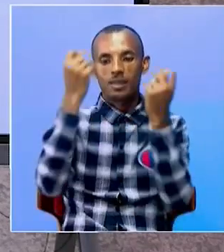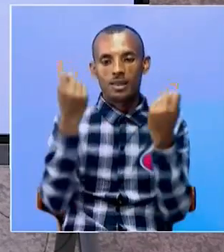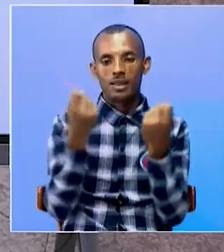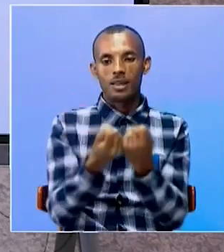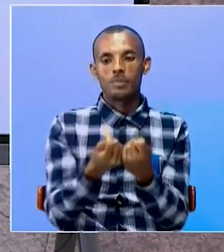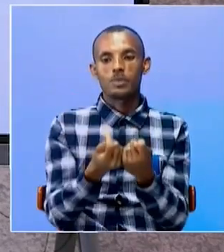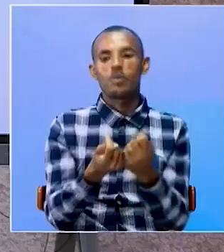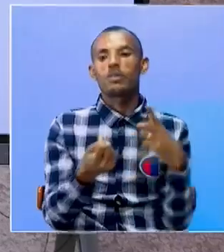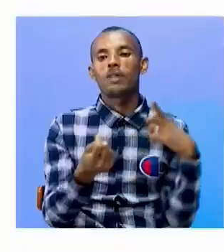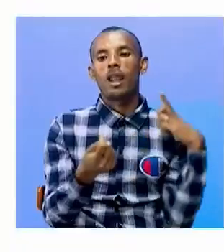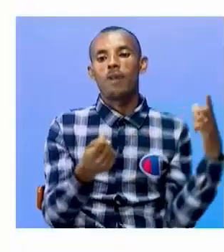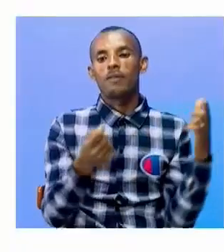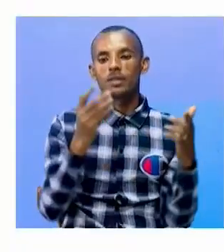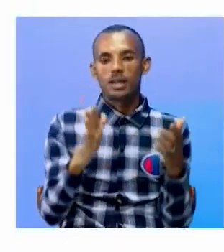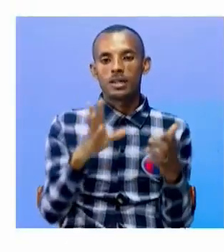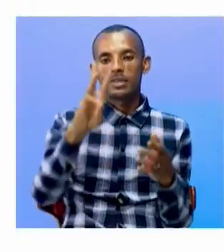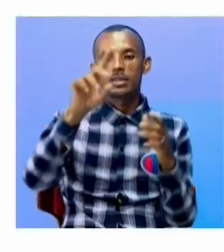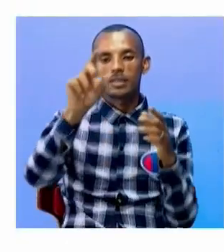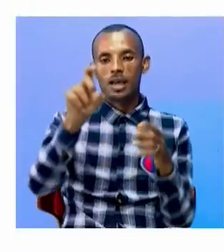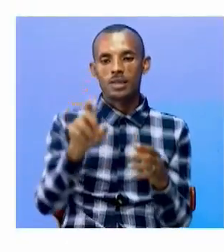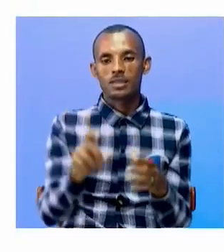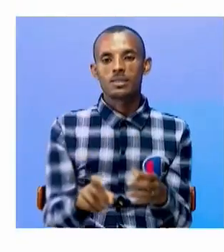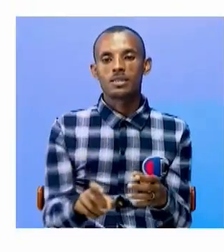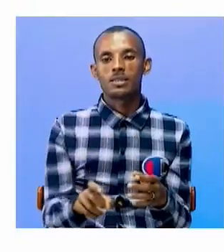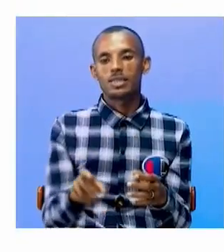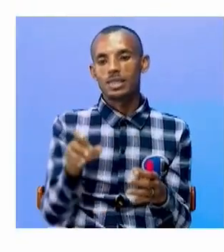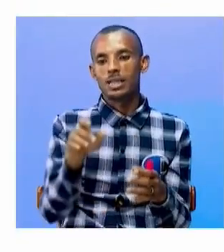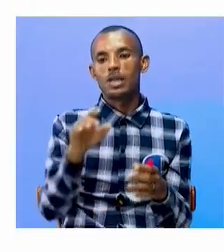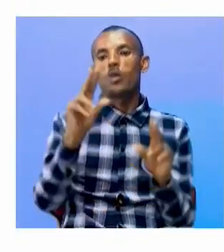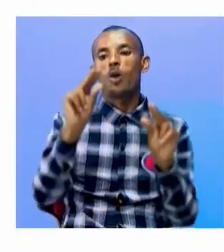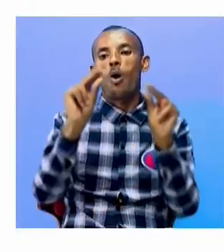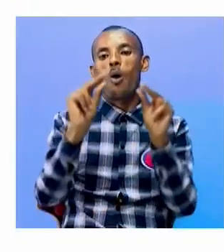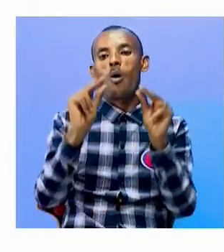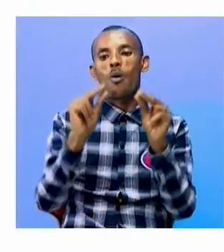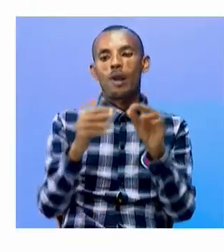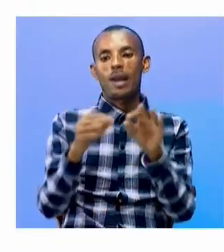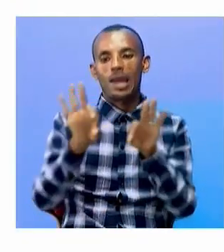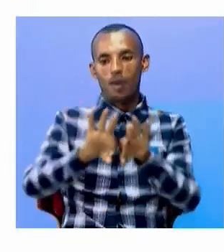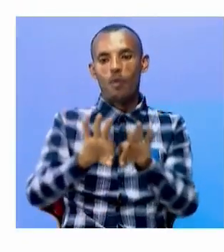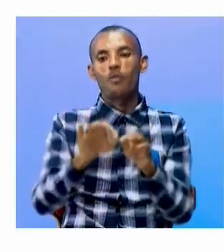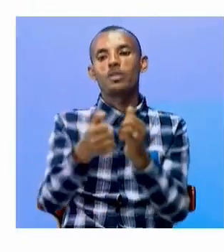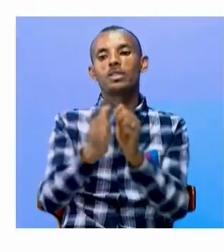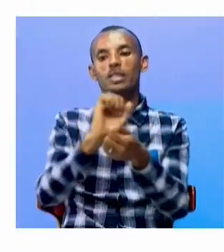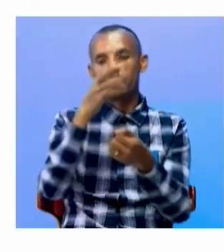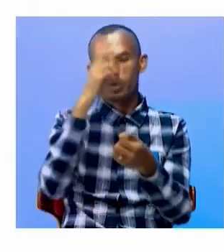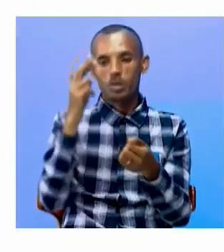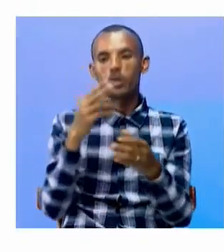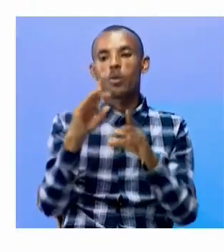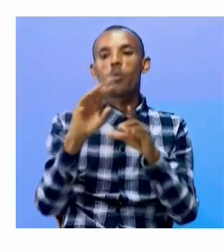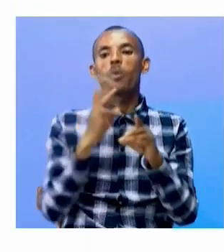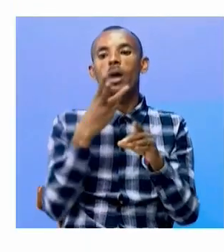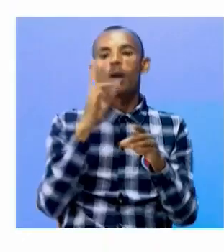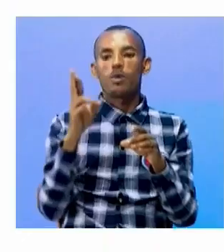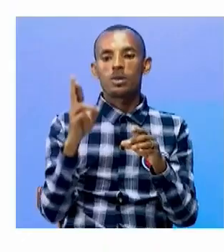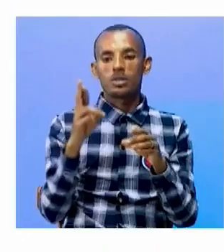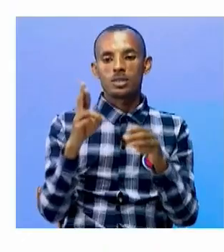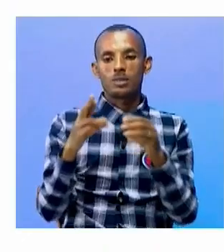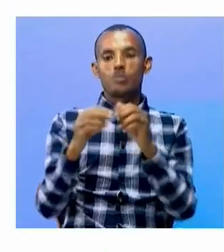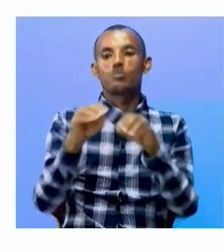side. 6x, no need of changing the sign because we are not moving from the other side. Therefore